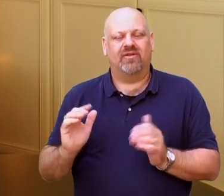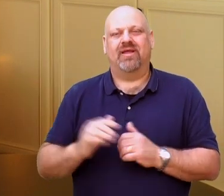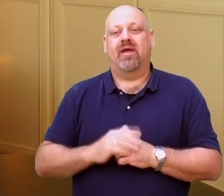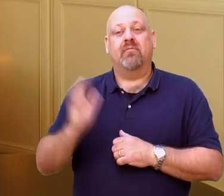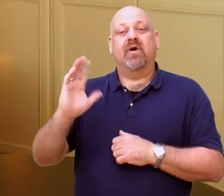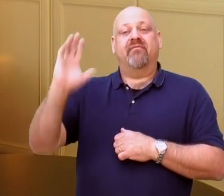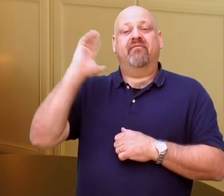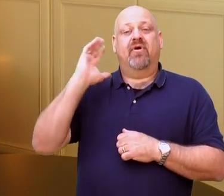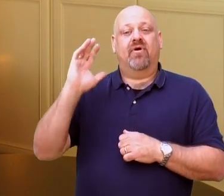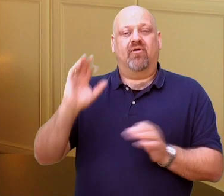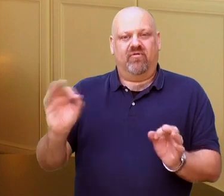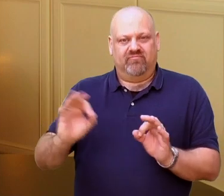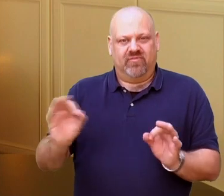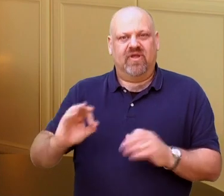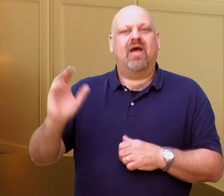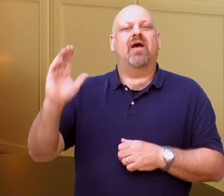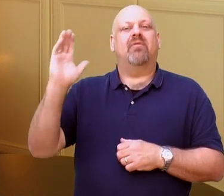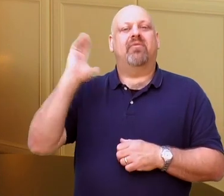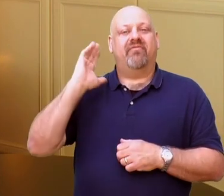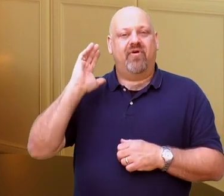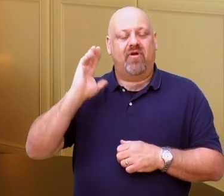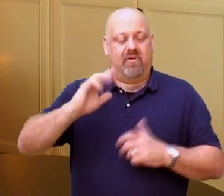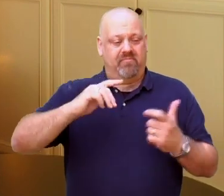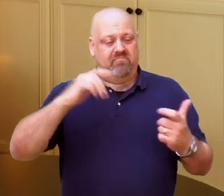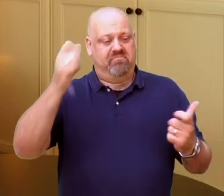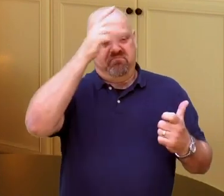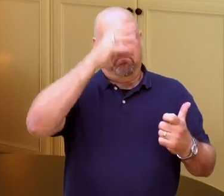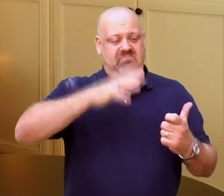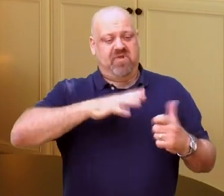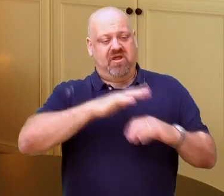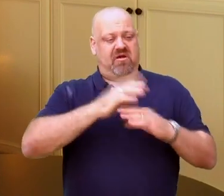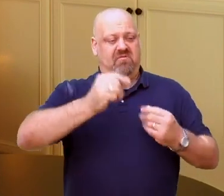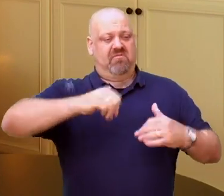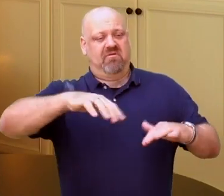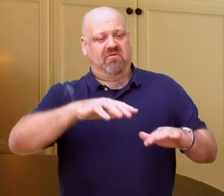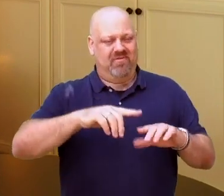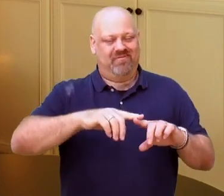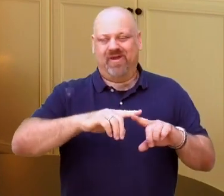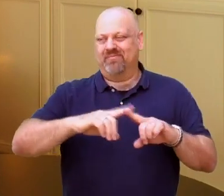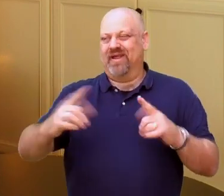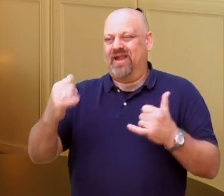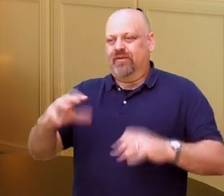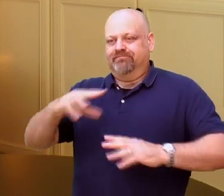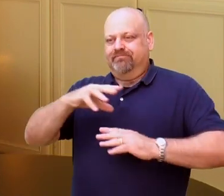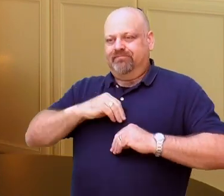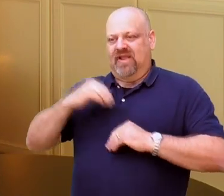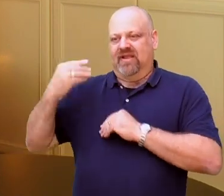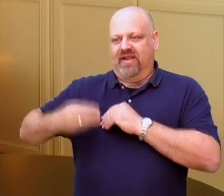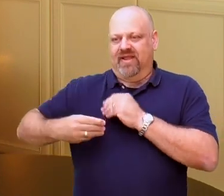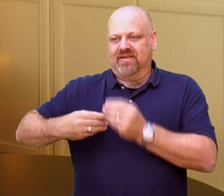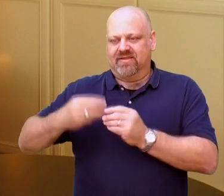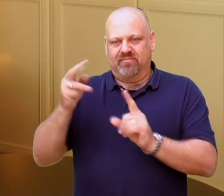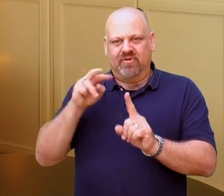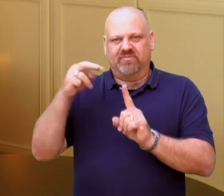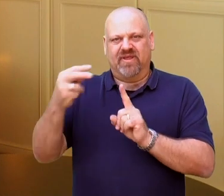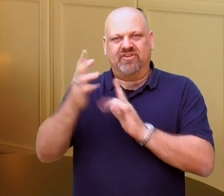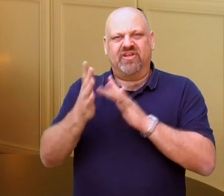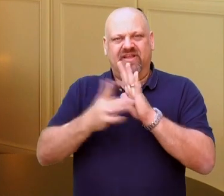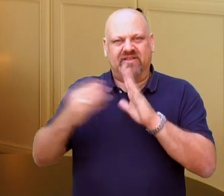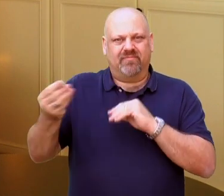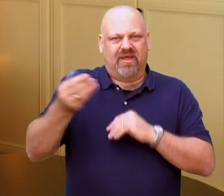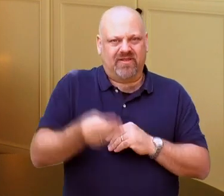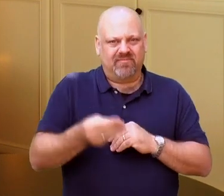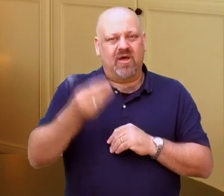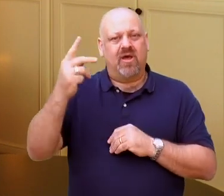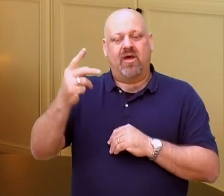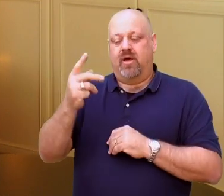on campus, but now he embraced the legacy of perspective that Jesus passed on to him. Paul